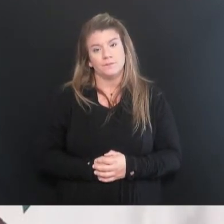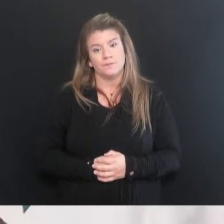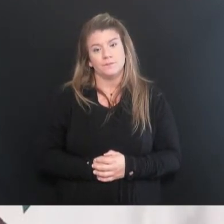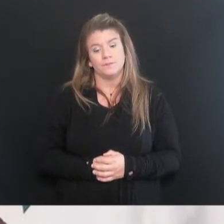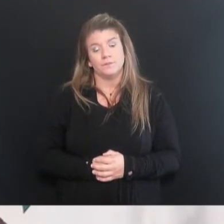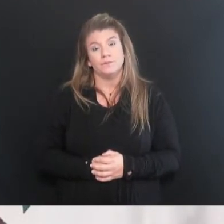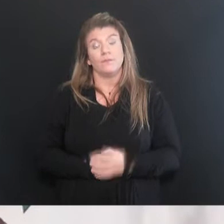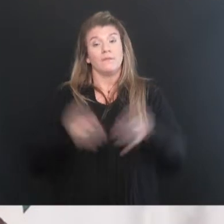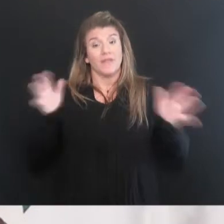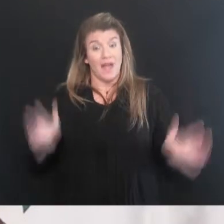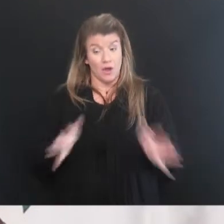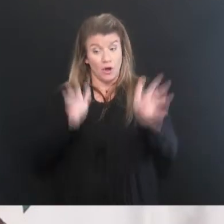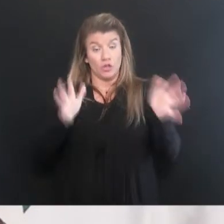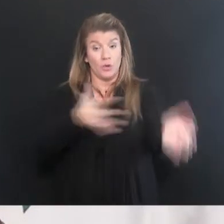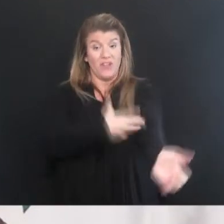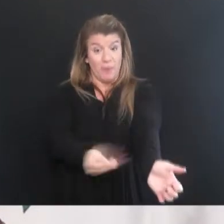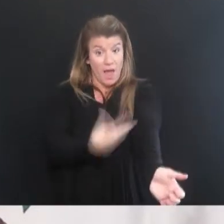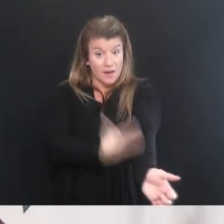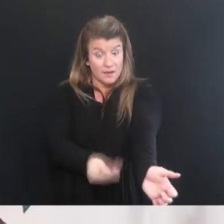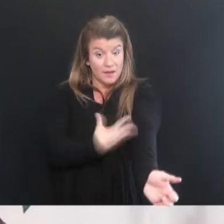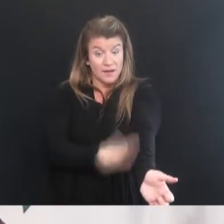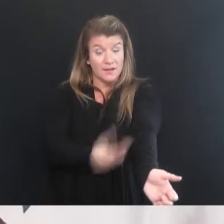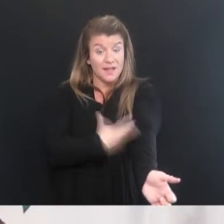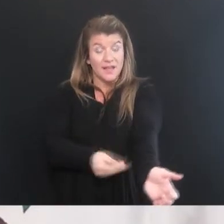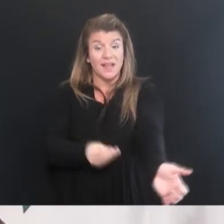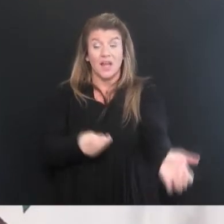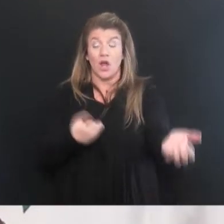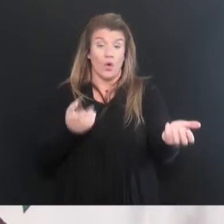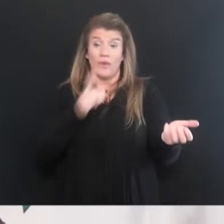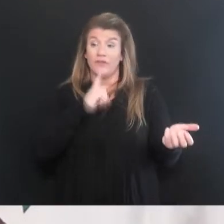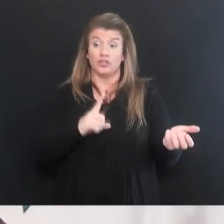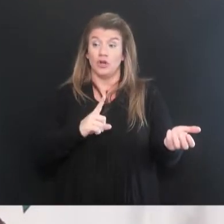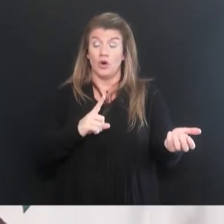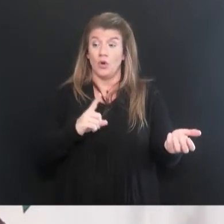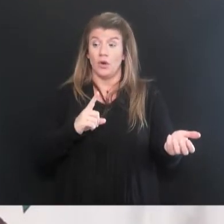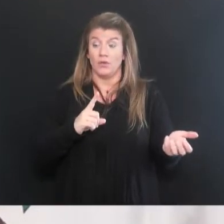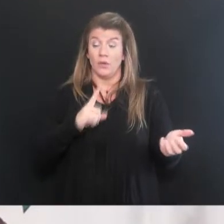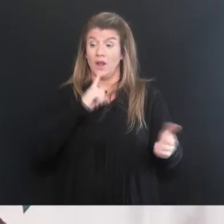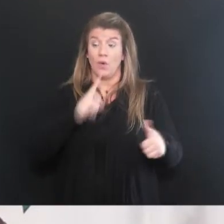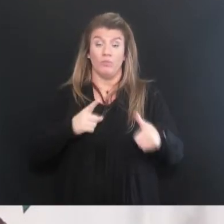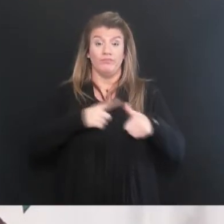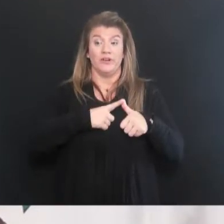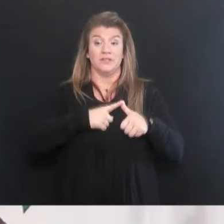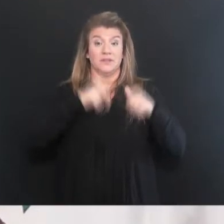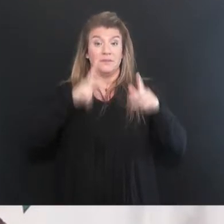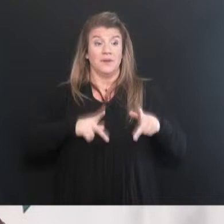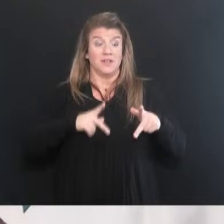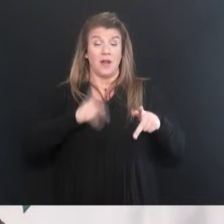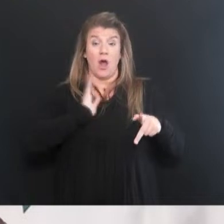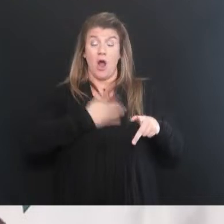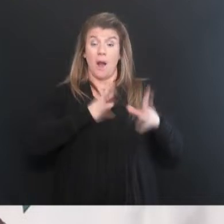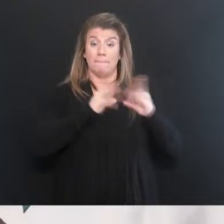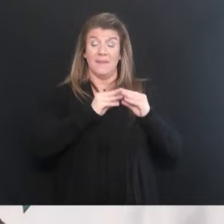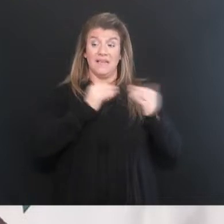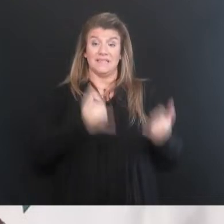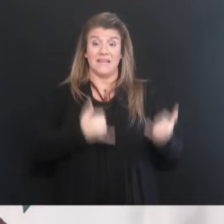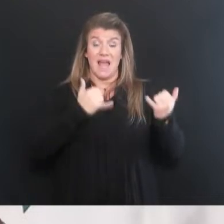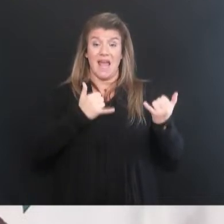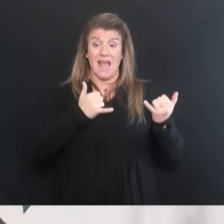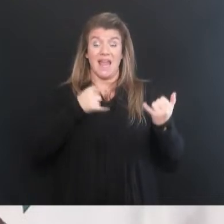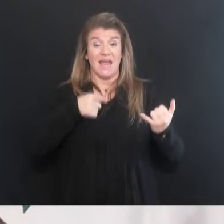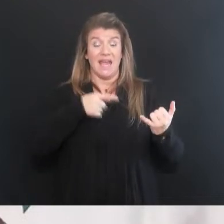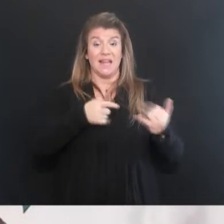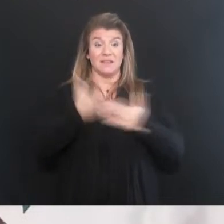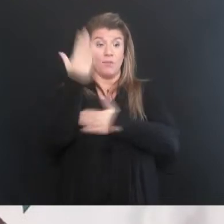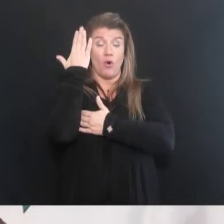I encourage you about giving blood. We are absolutely, you know, one of the people in our meeting today at the mansion